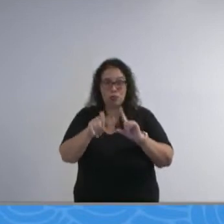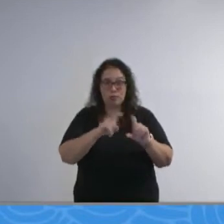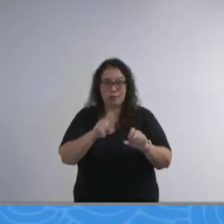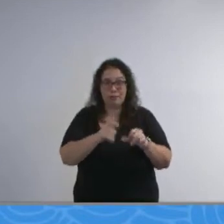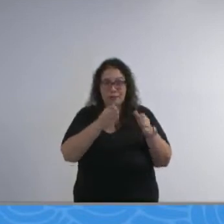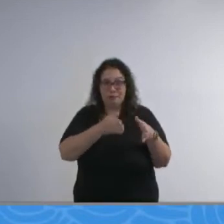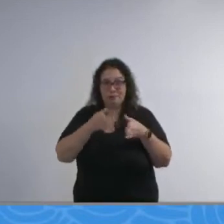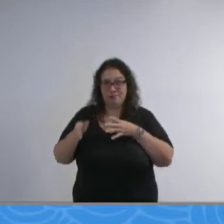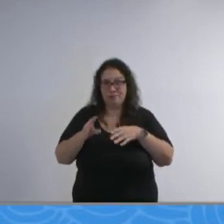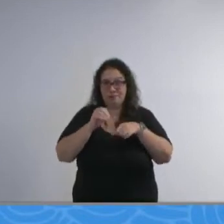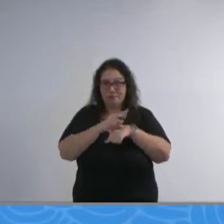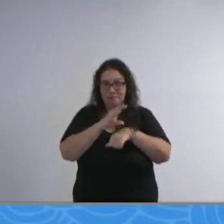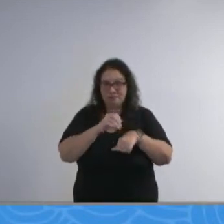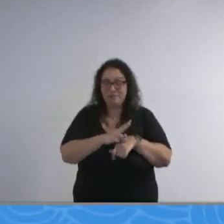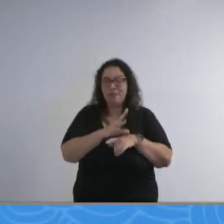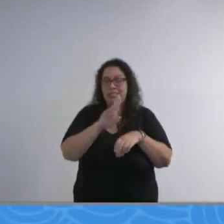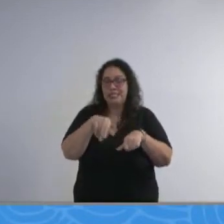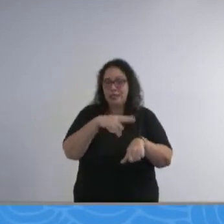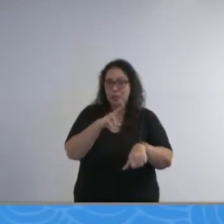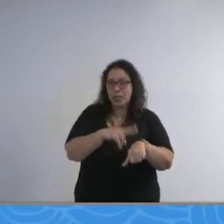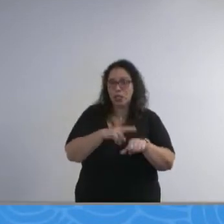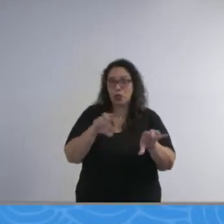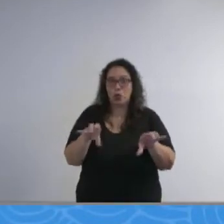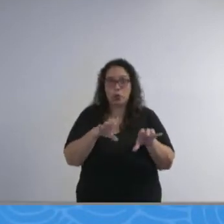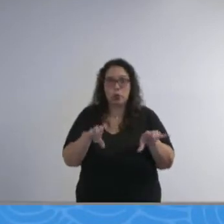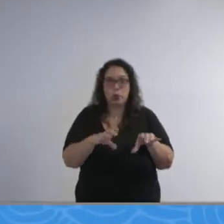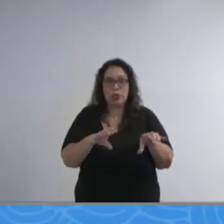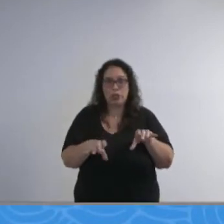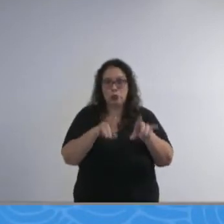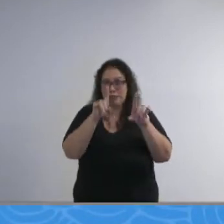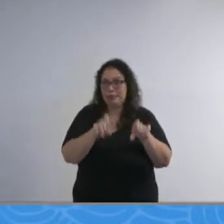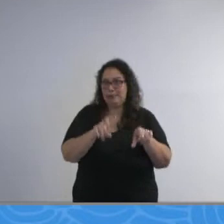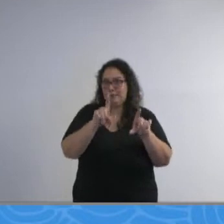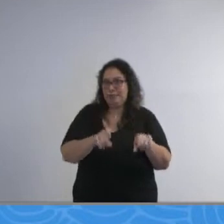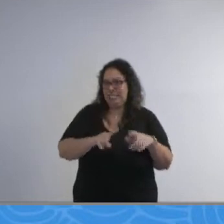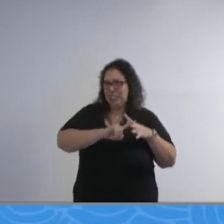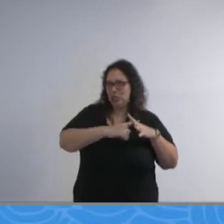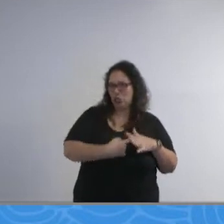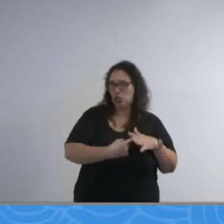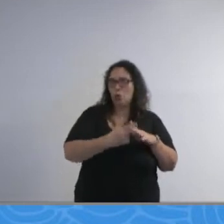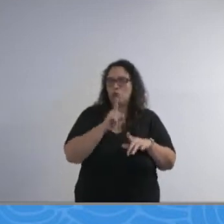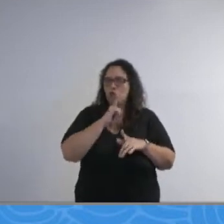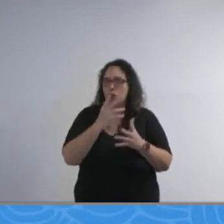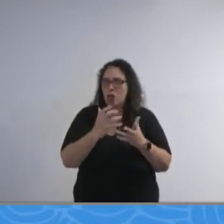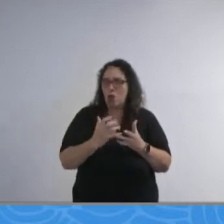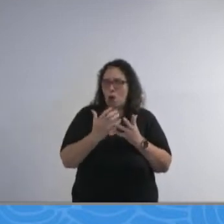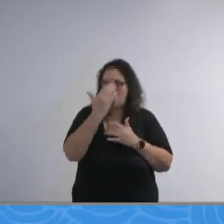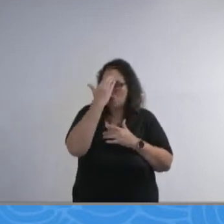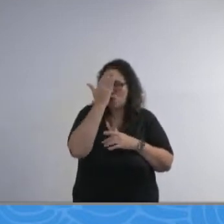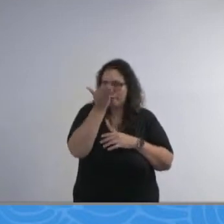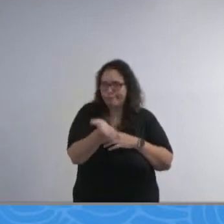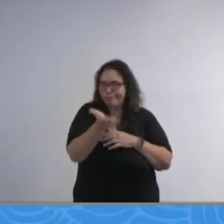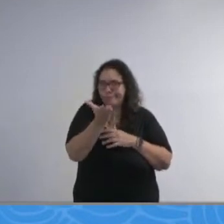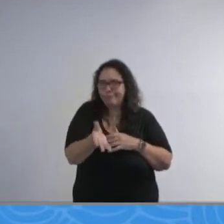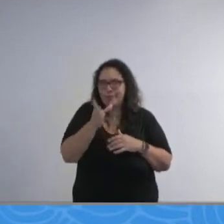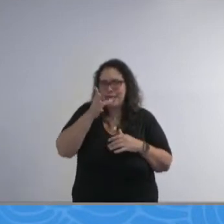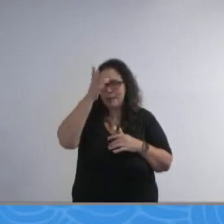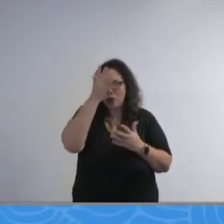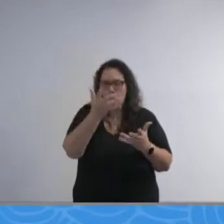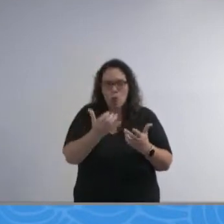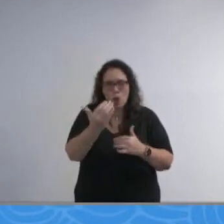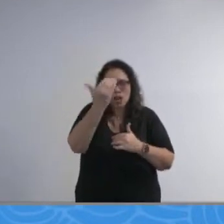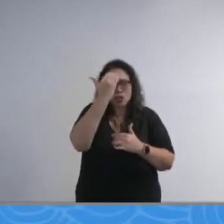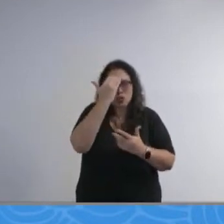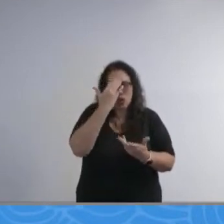consultations, we typically do the intake, the initial intake, where we really want to get to know the parent. We want to know what